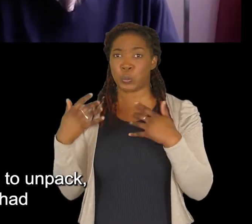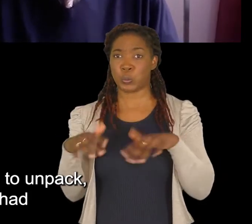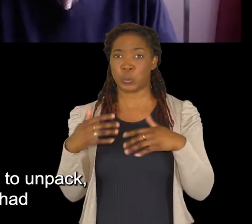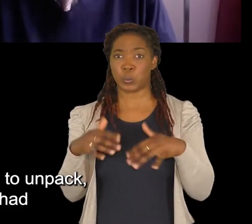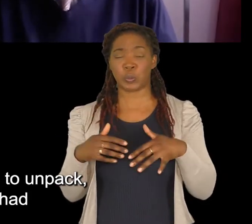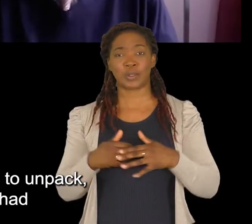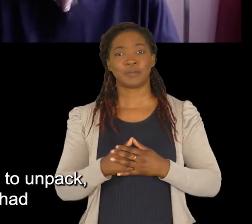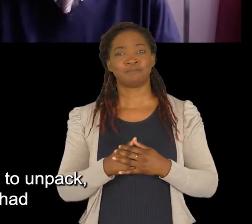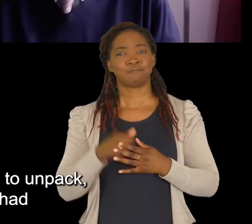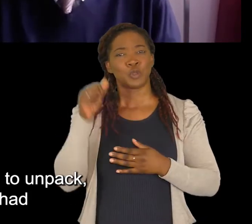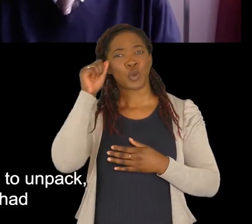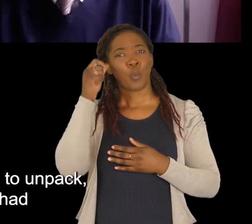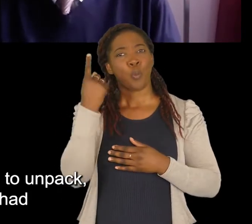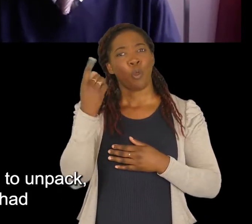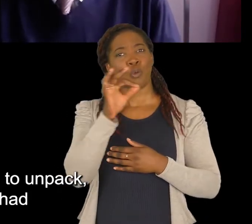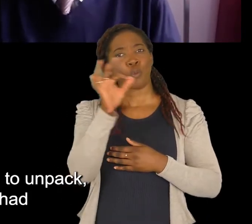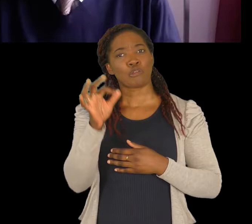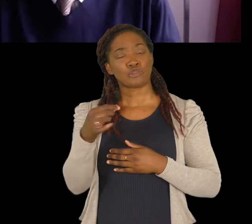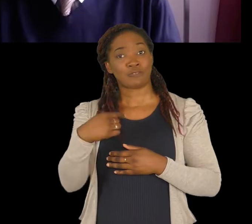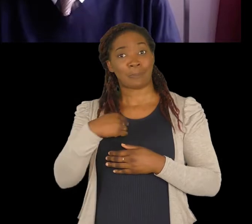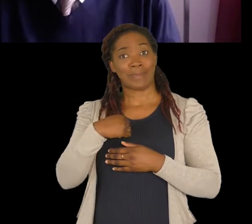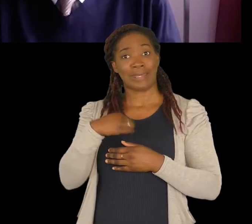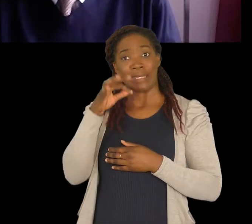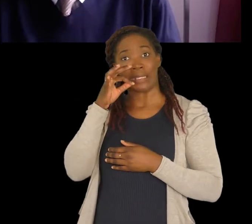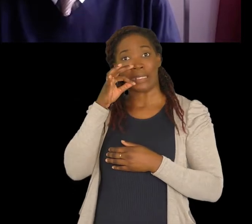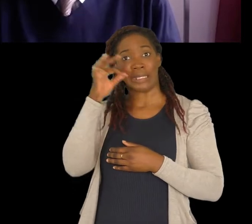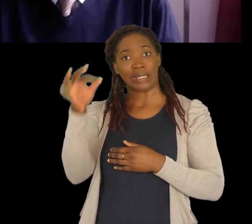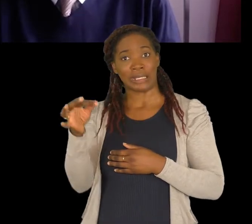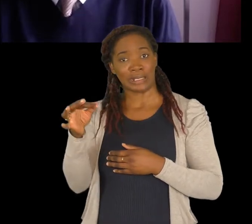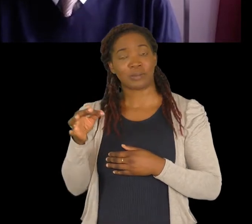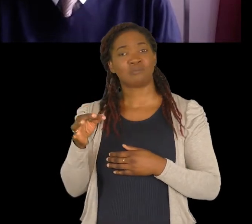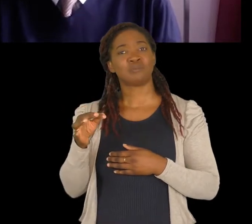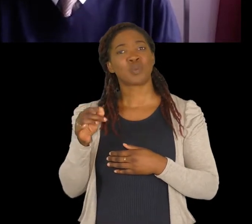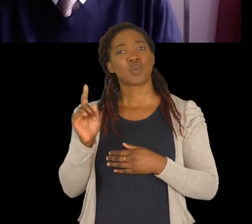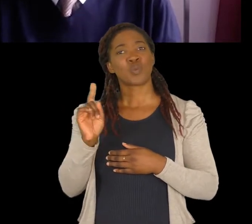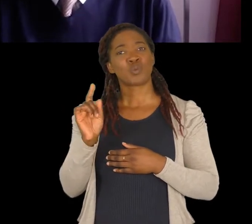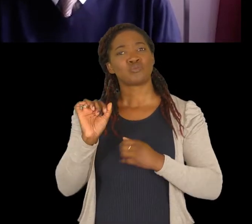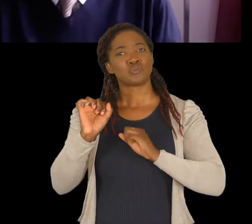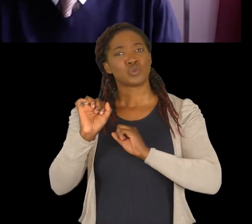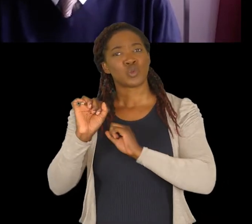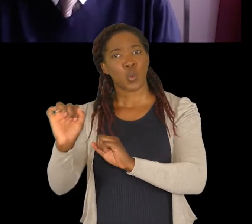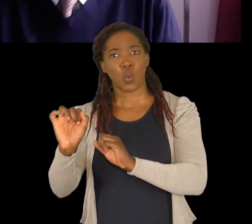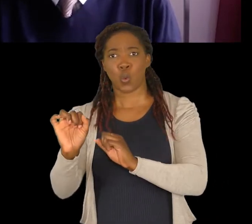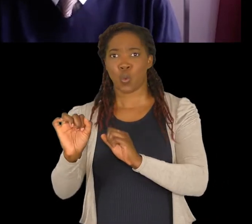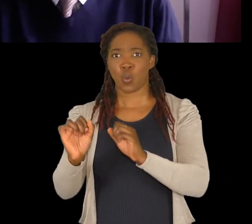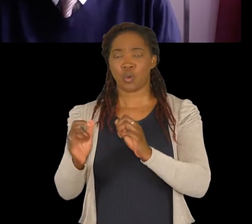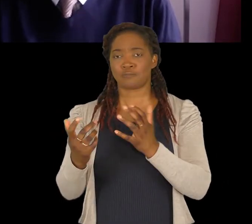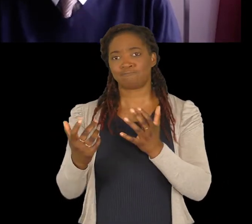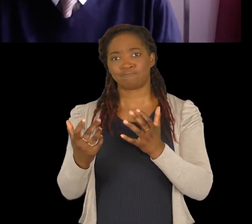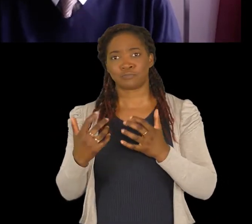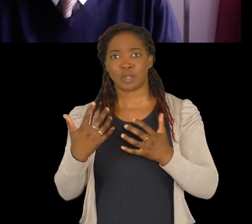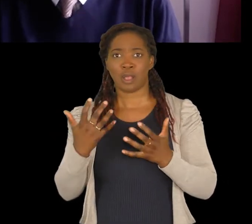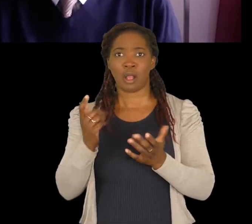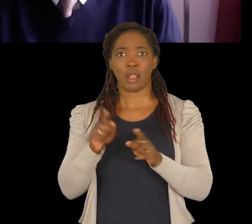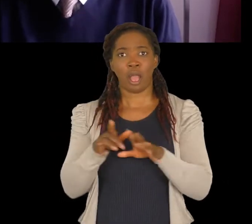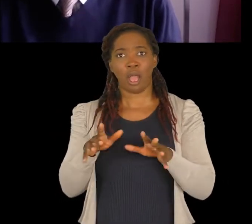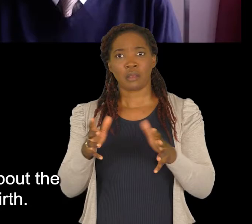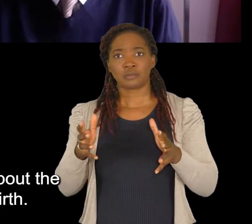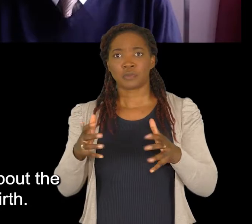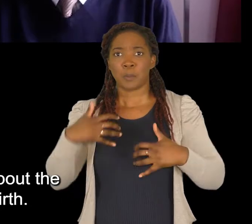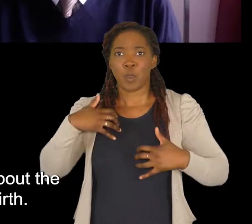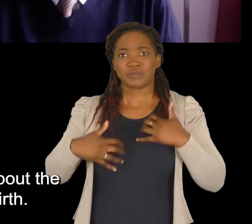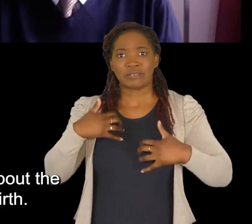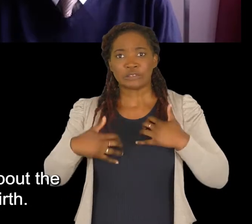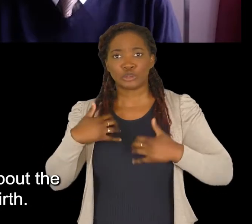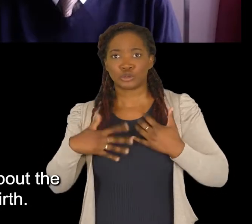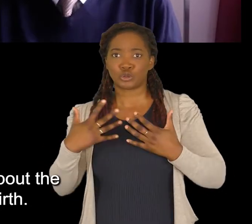there? You know, one of the questions I had was, what was your key driving force to become an entrepreneur?